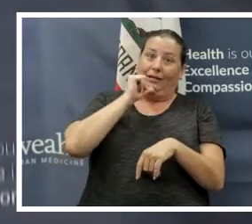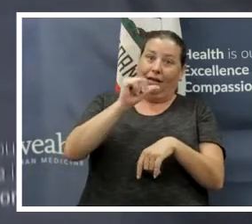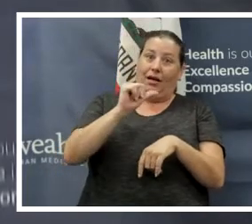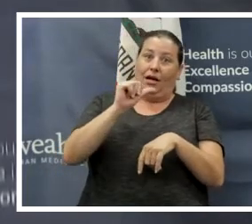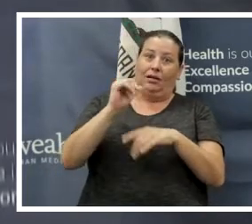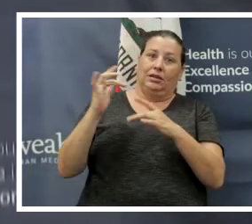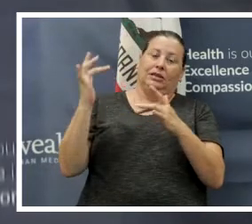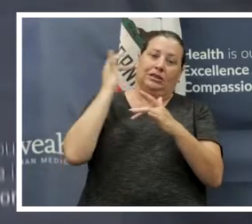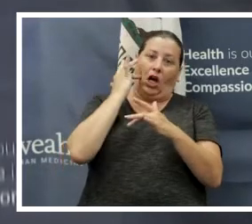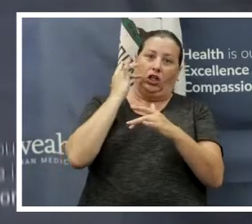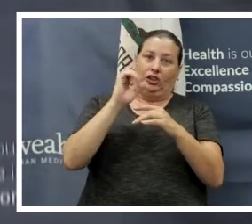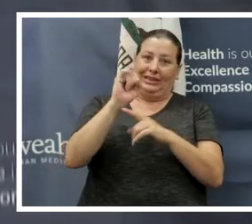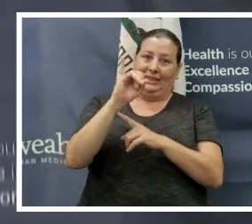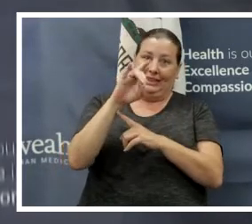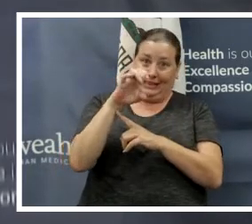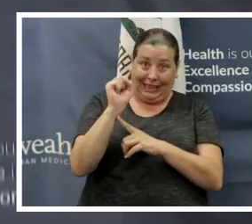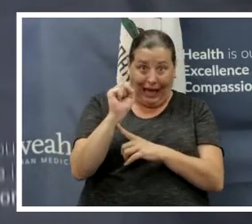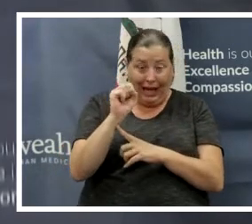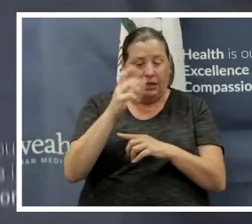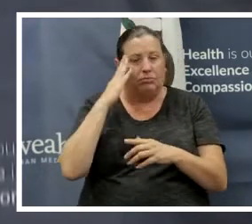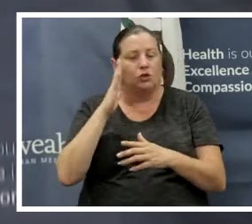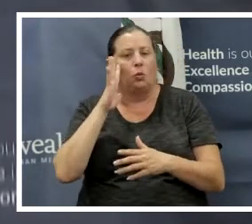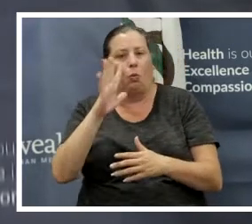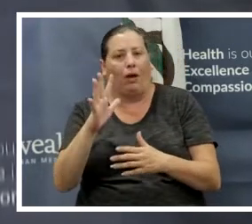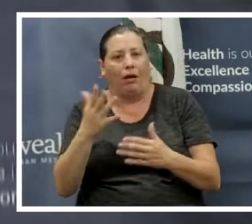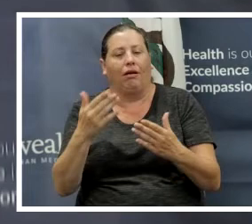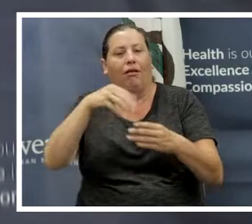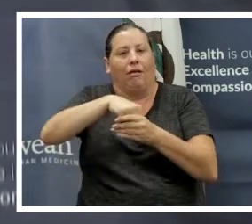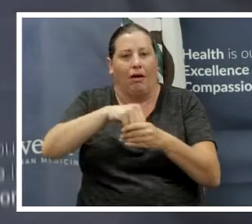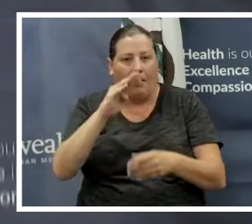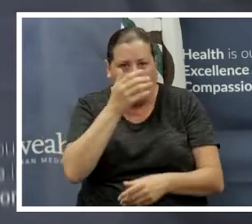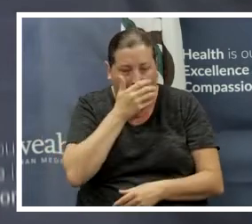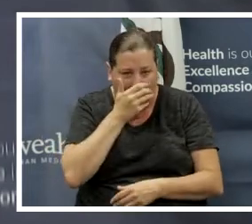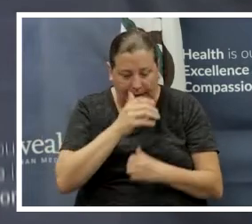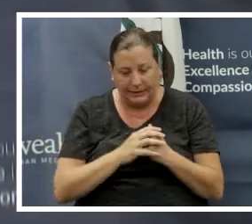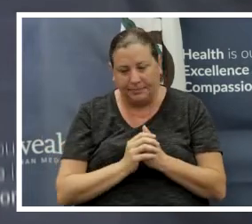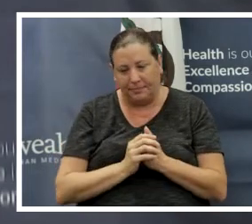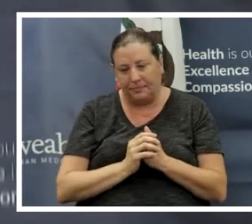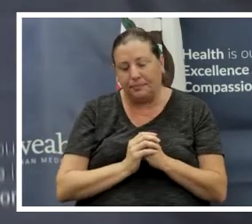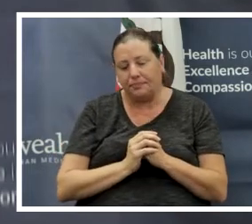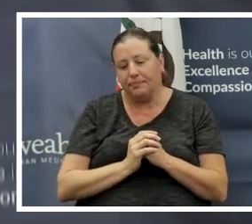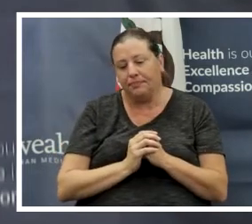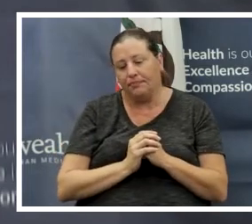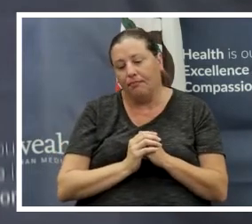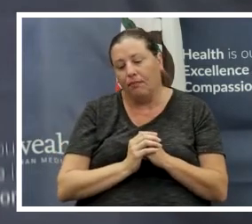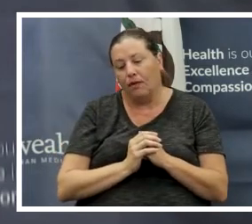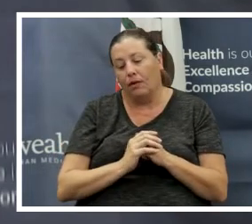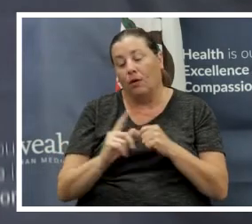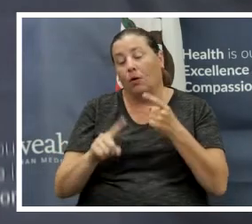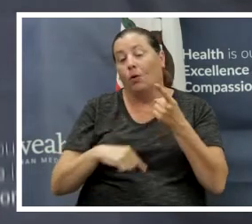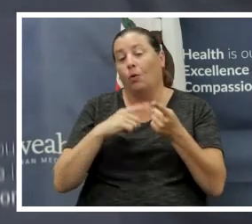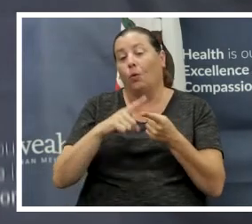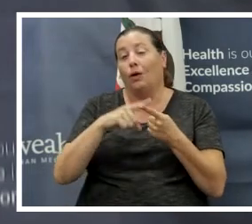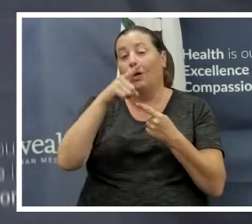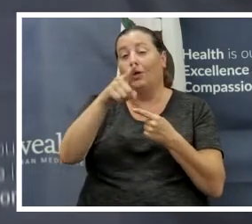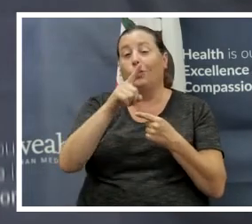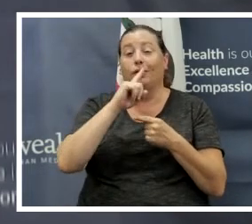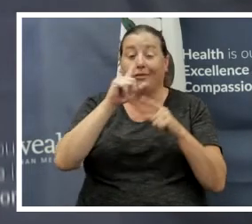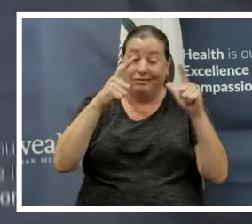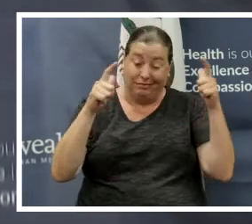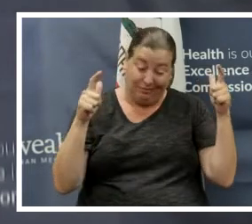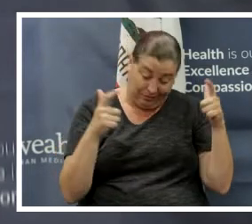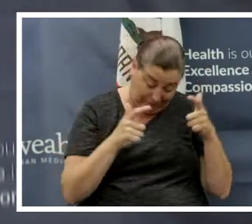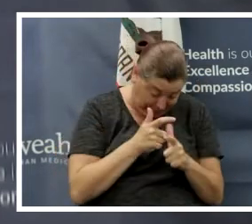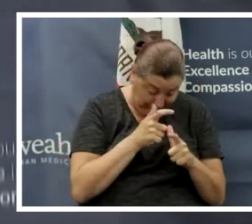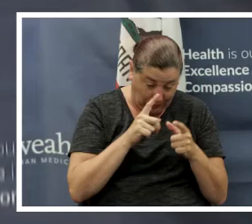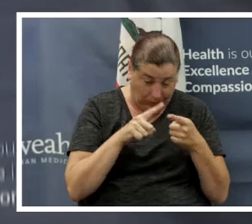it's going to get caught in the mask. Now, to make it even more difficult, when you get down into particles that small as the virus,